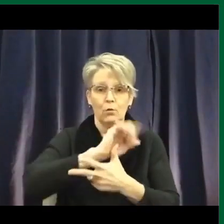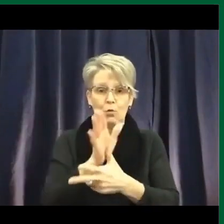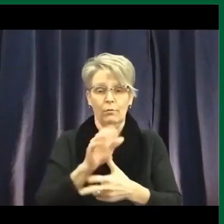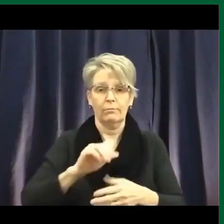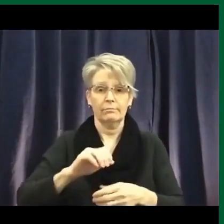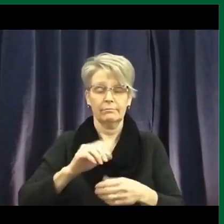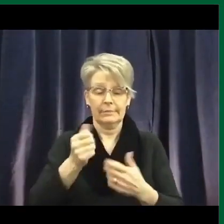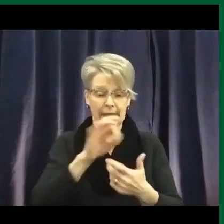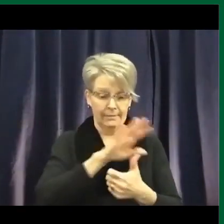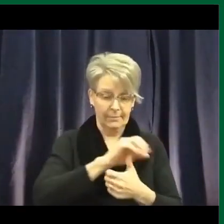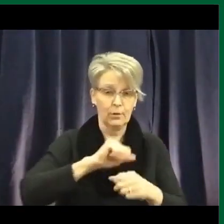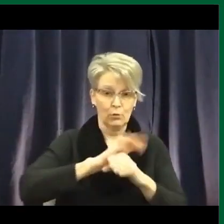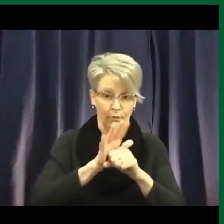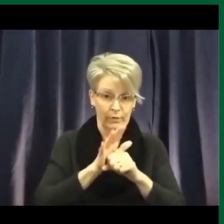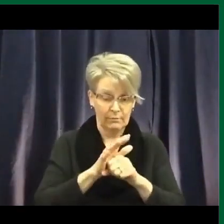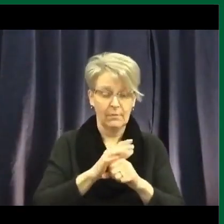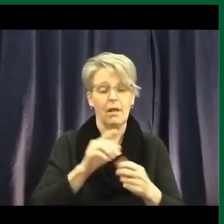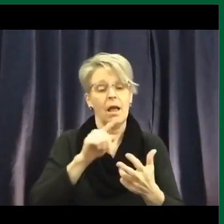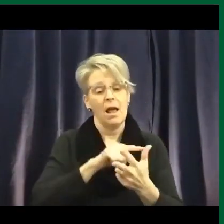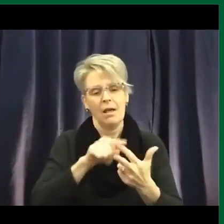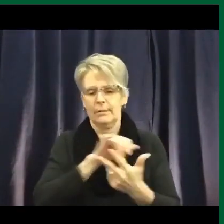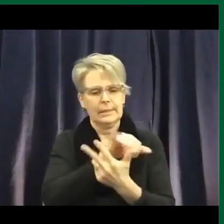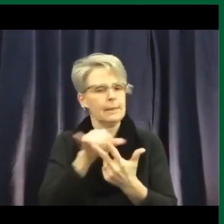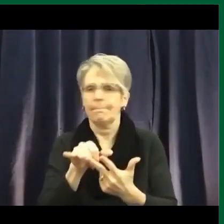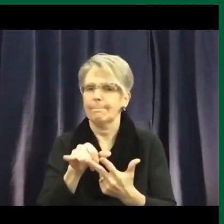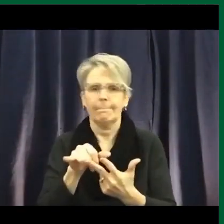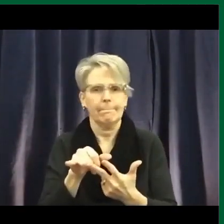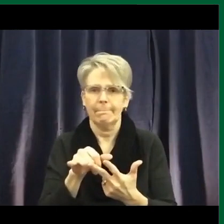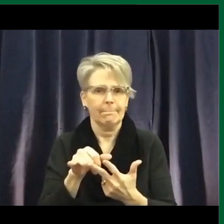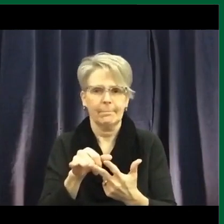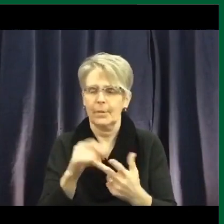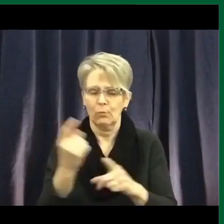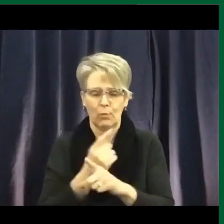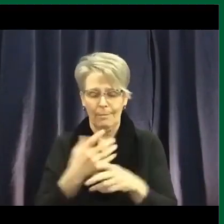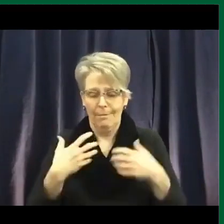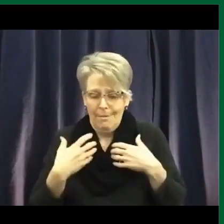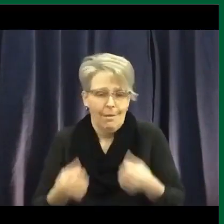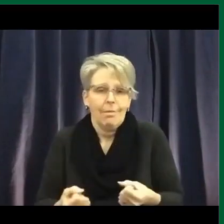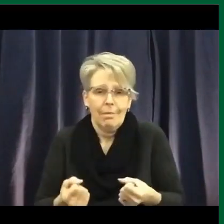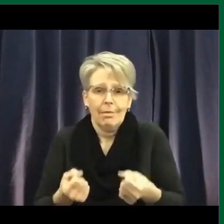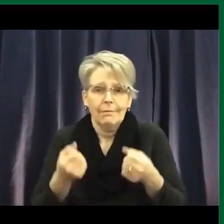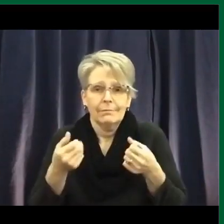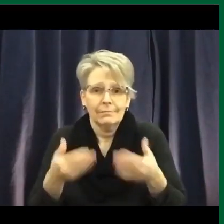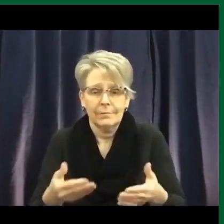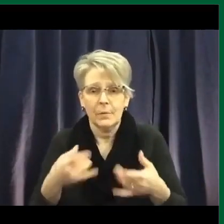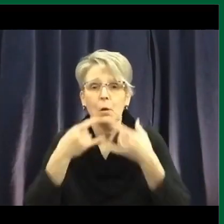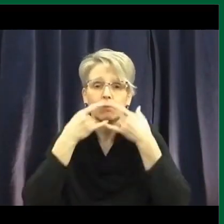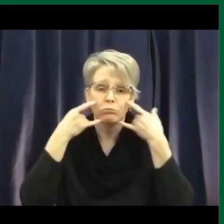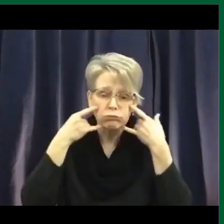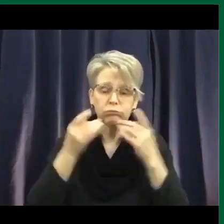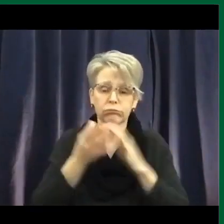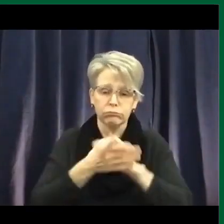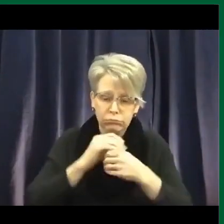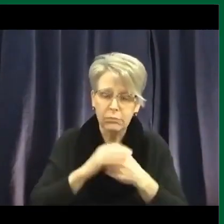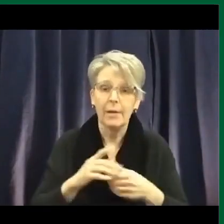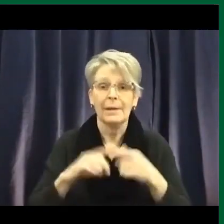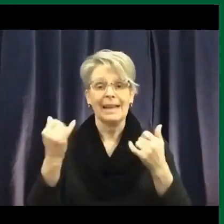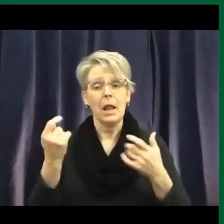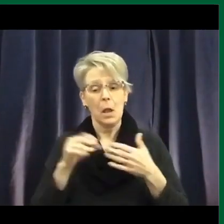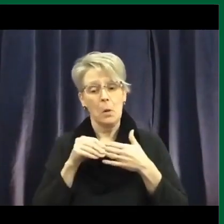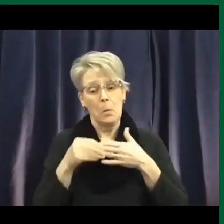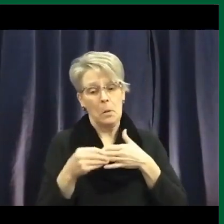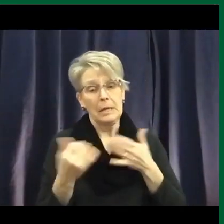virus. Is with proper health measures that are in place, and although we are softening a couple of those health measures today